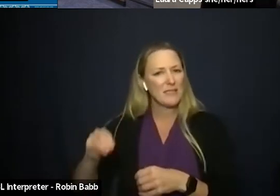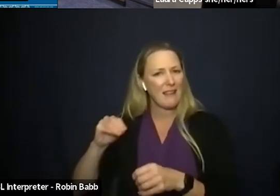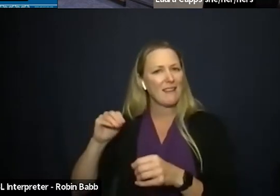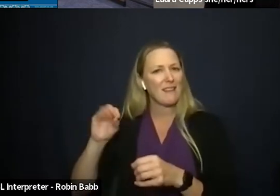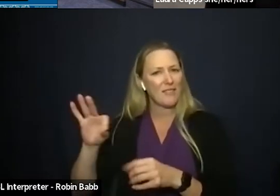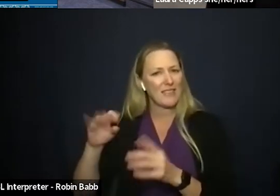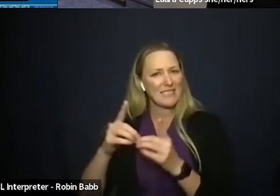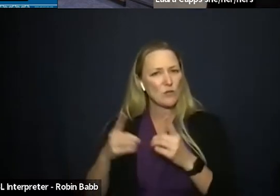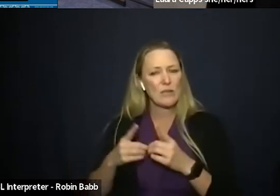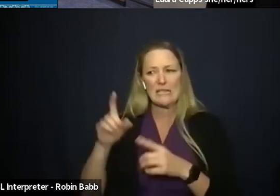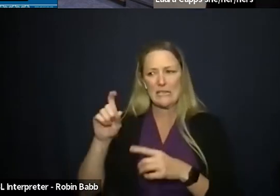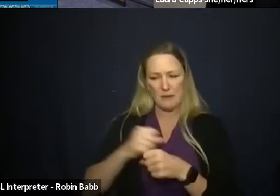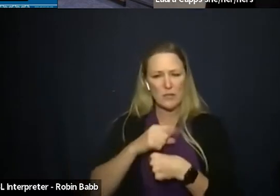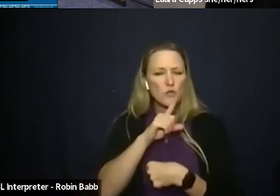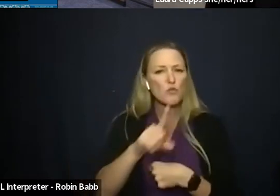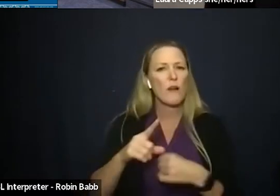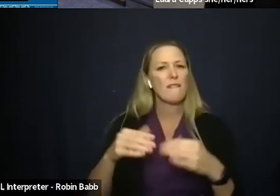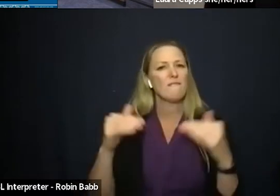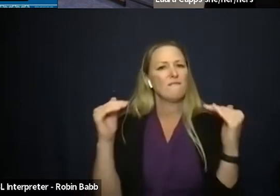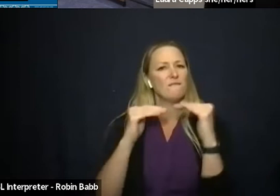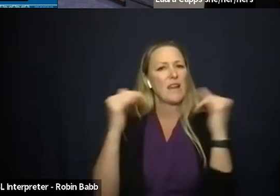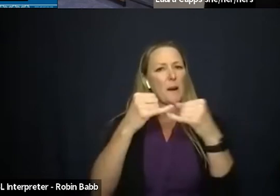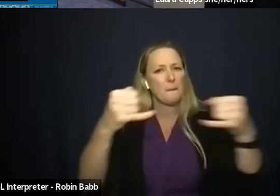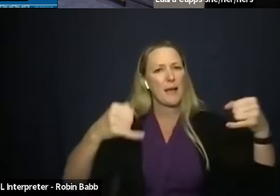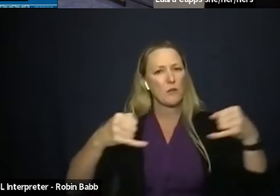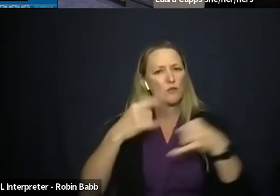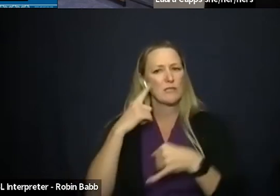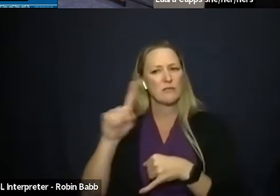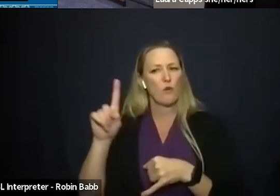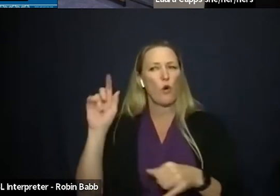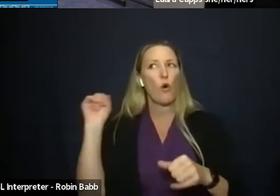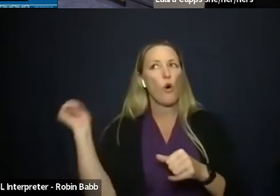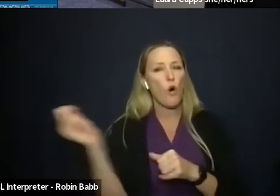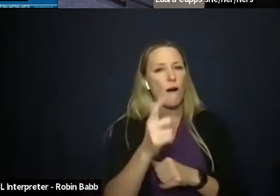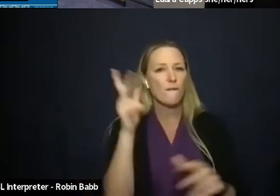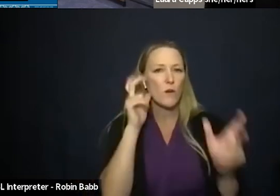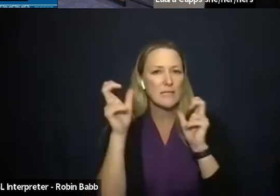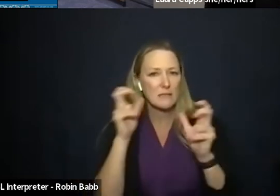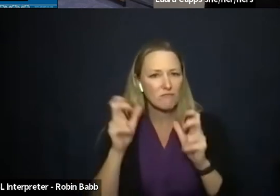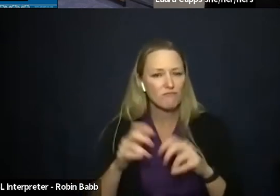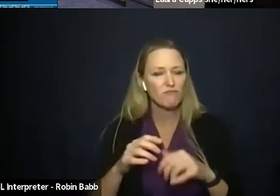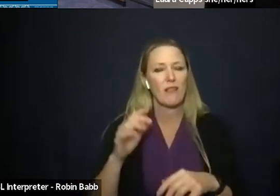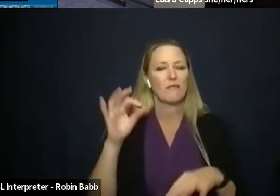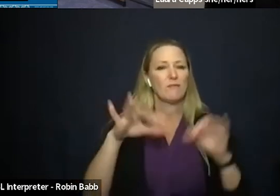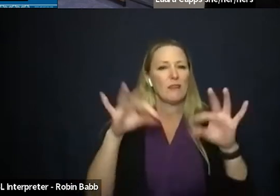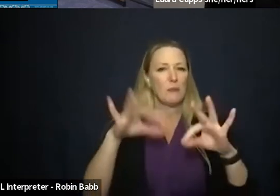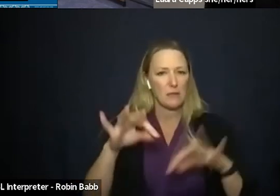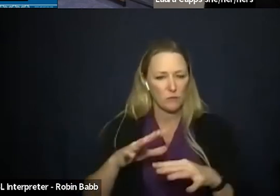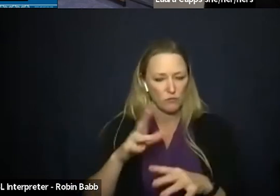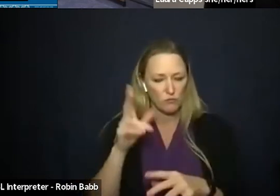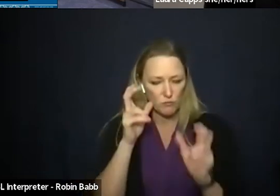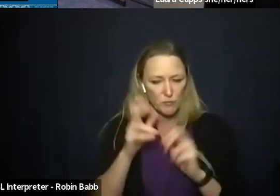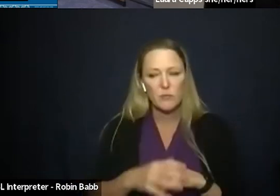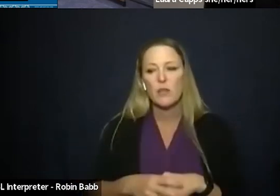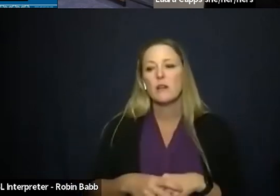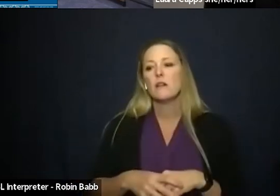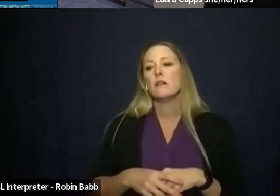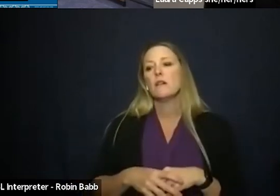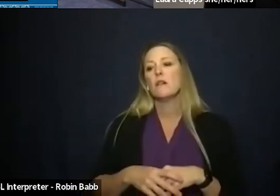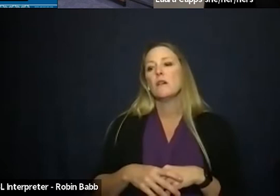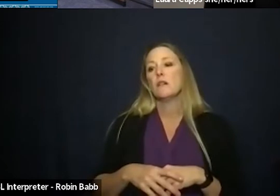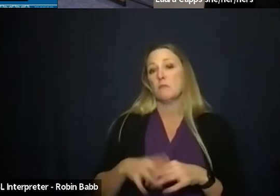need to create fair boundaries to ensure all our voices are heard in order to ensure proper representation for the latinx community we